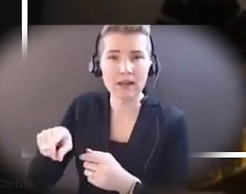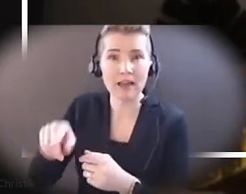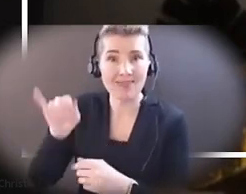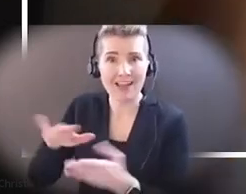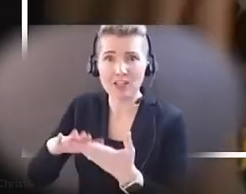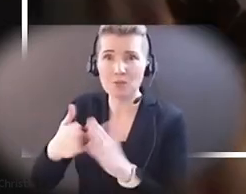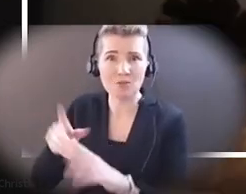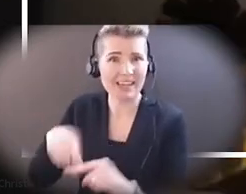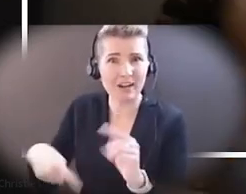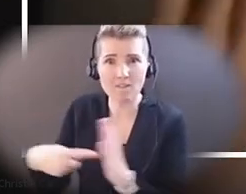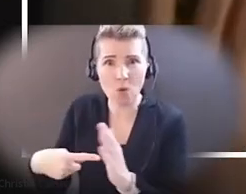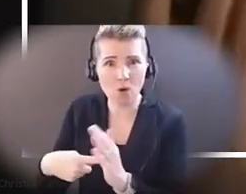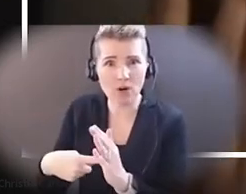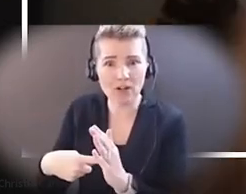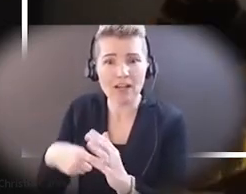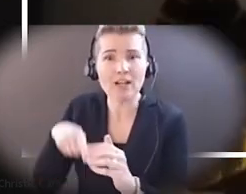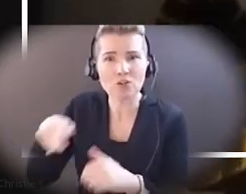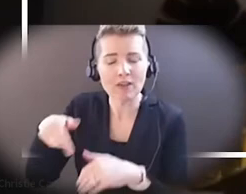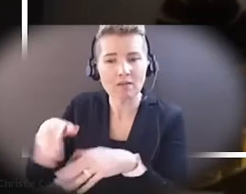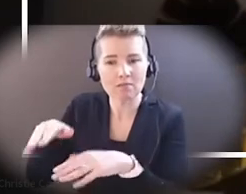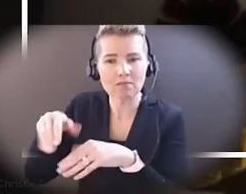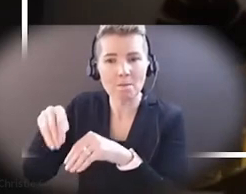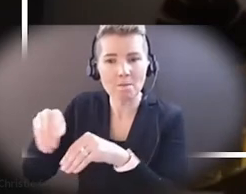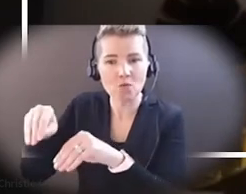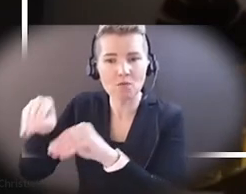and they get further and further pushed out.